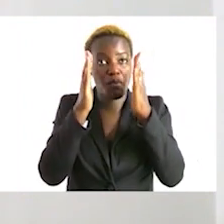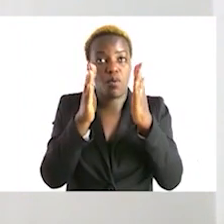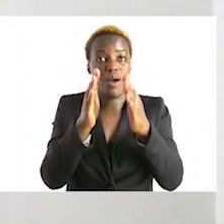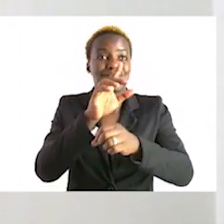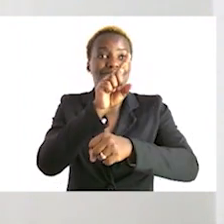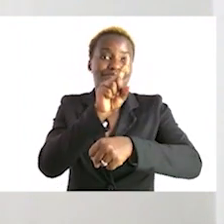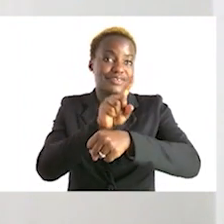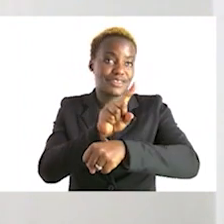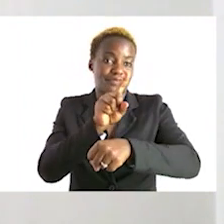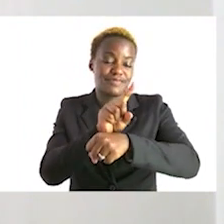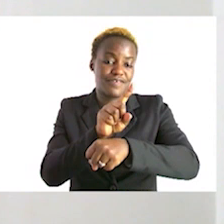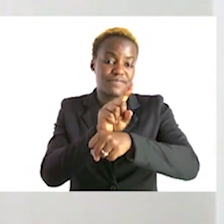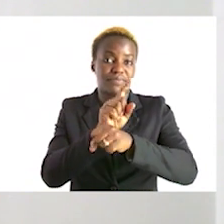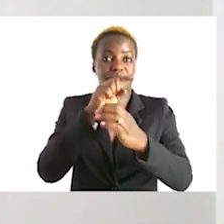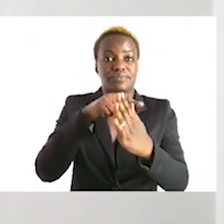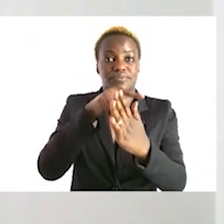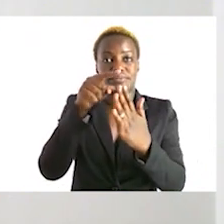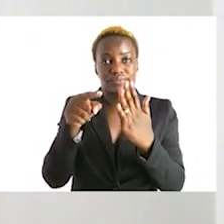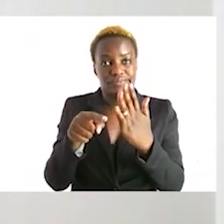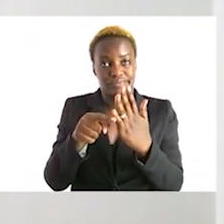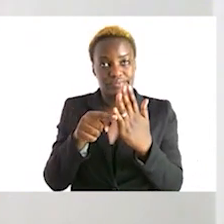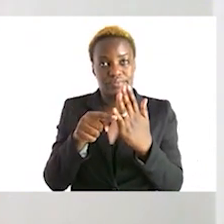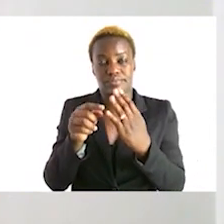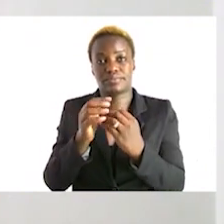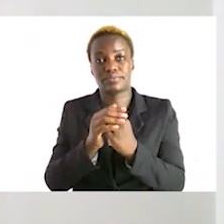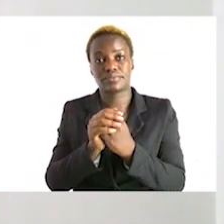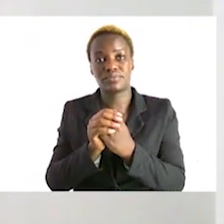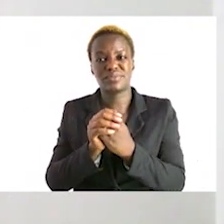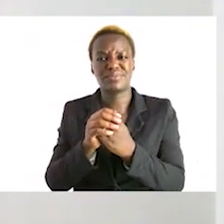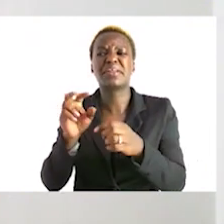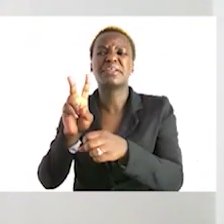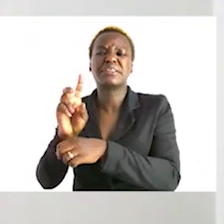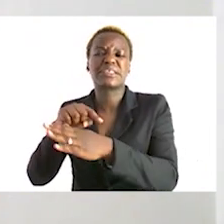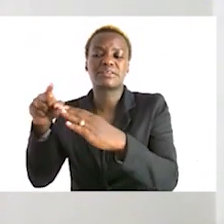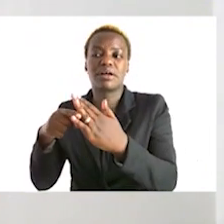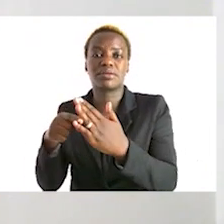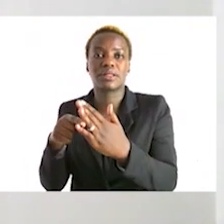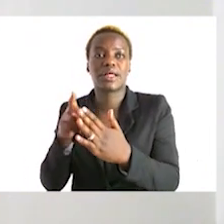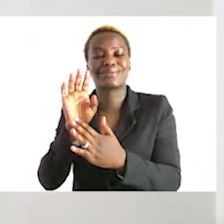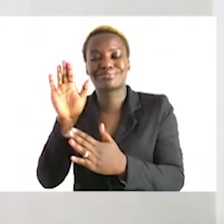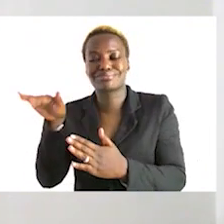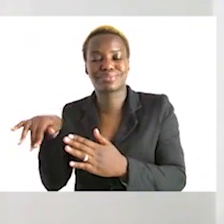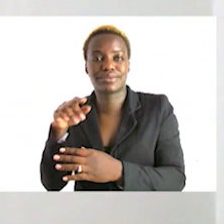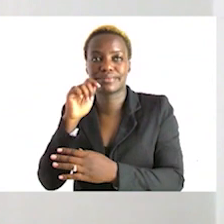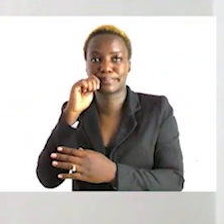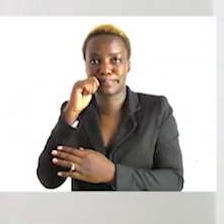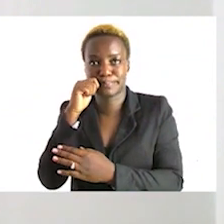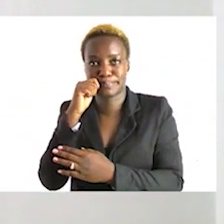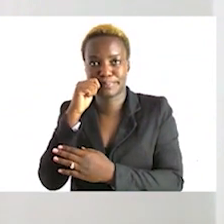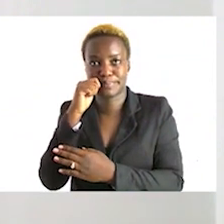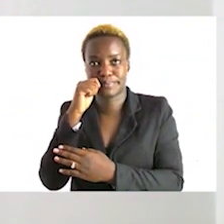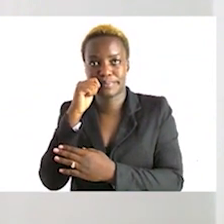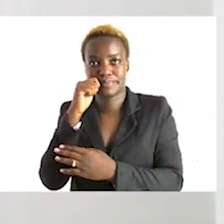the first letter, on the first vowel. The second one is always silent. We don't